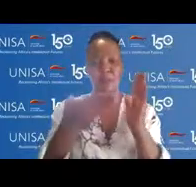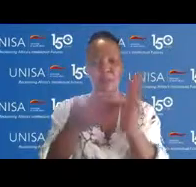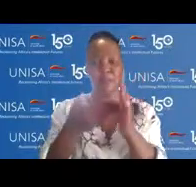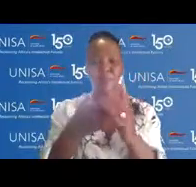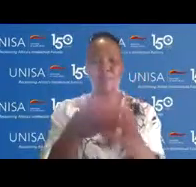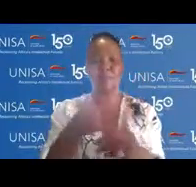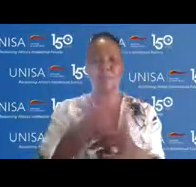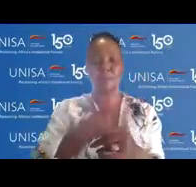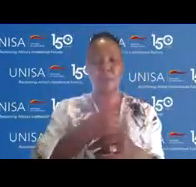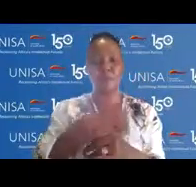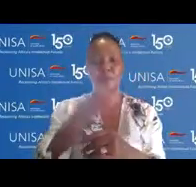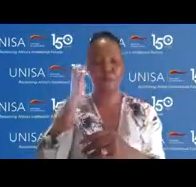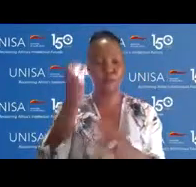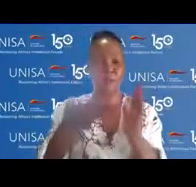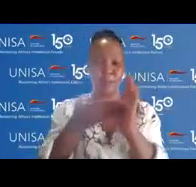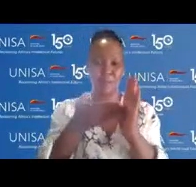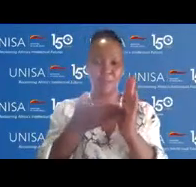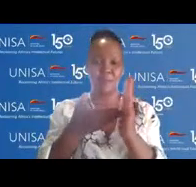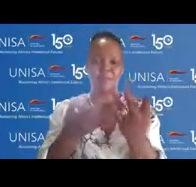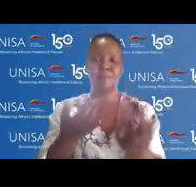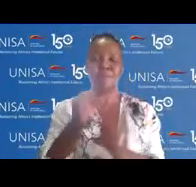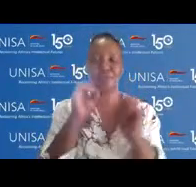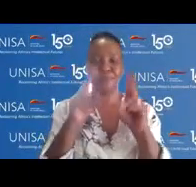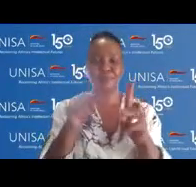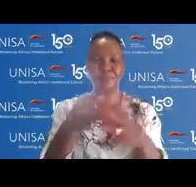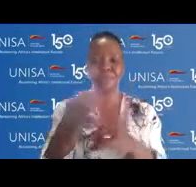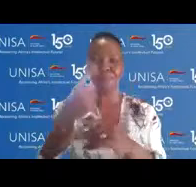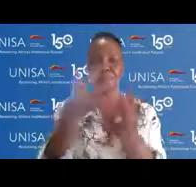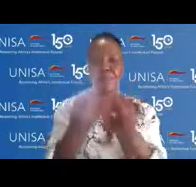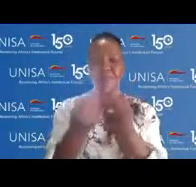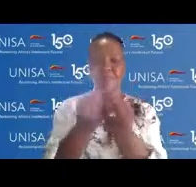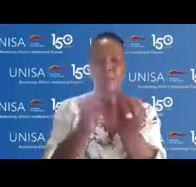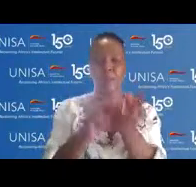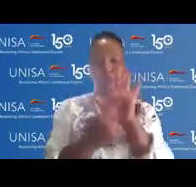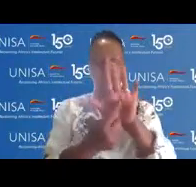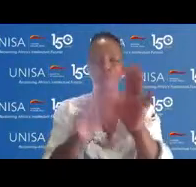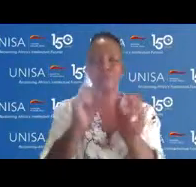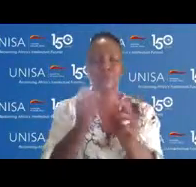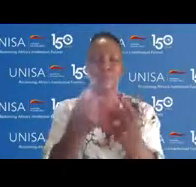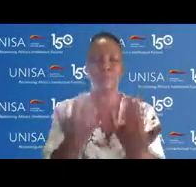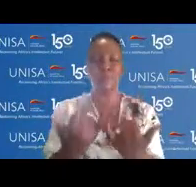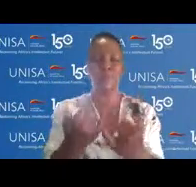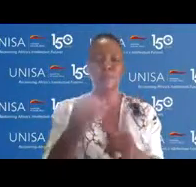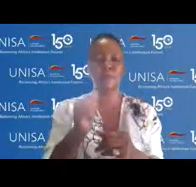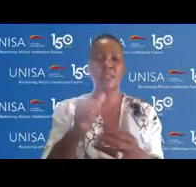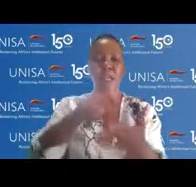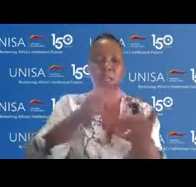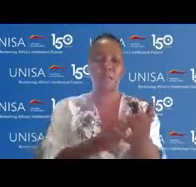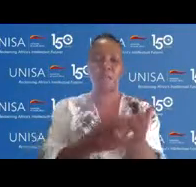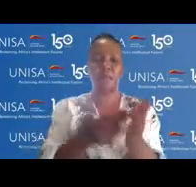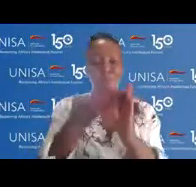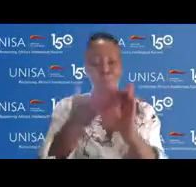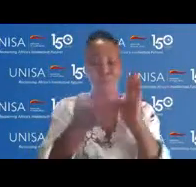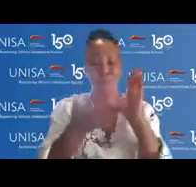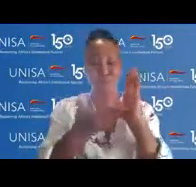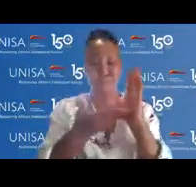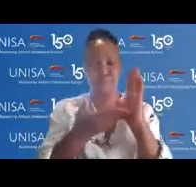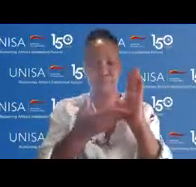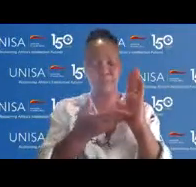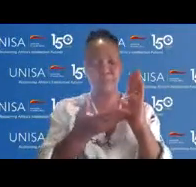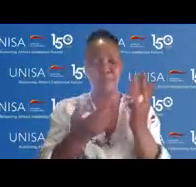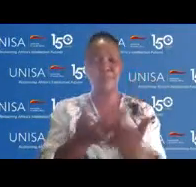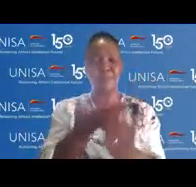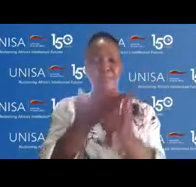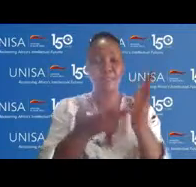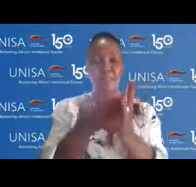looks. Okay, so the first thing I'm going to show you is there's all the apps I've got. Okay, there's the invigilating